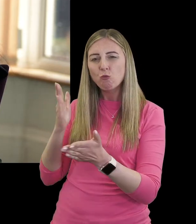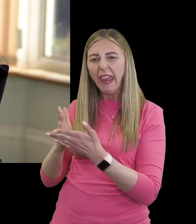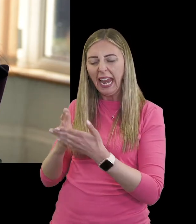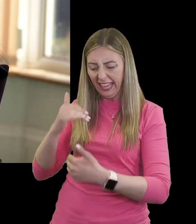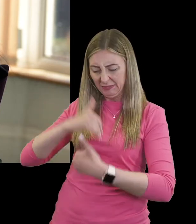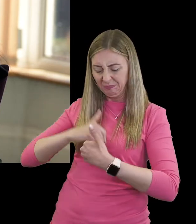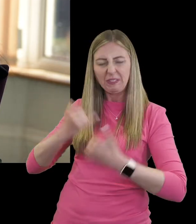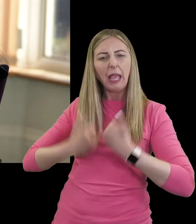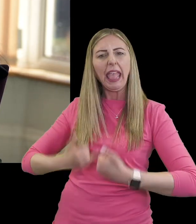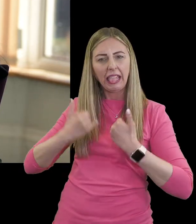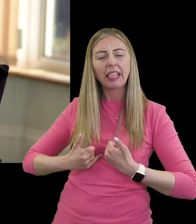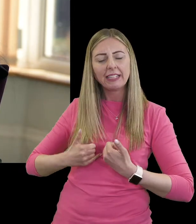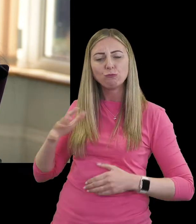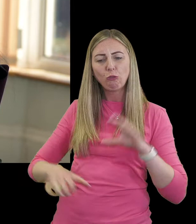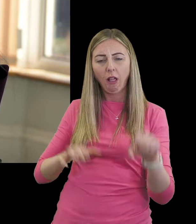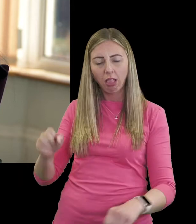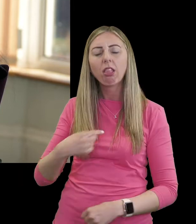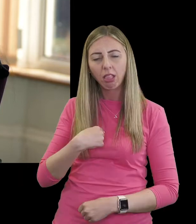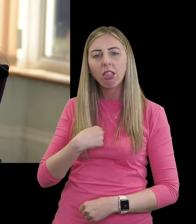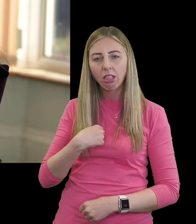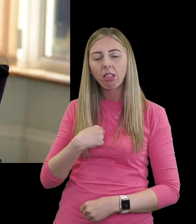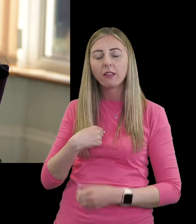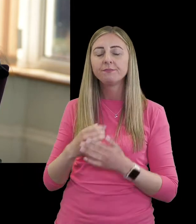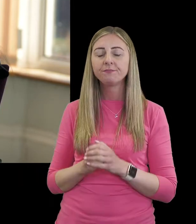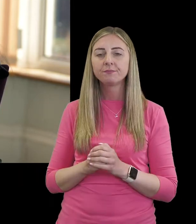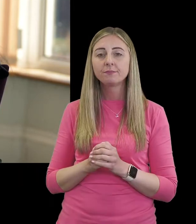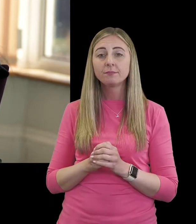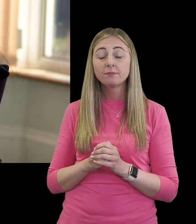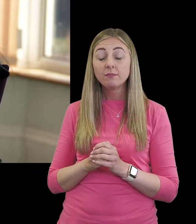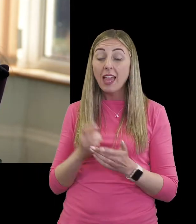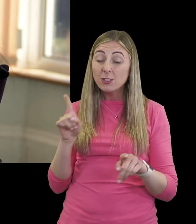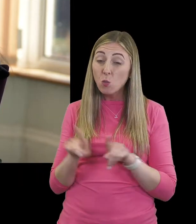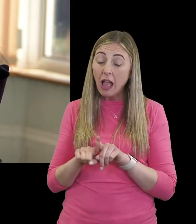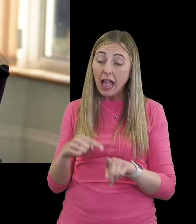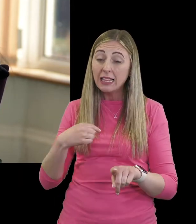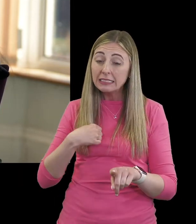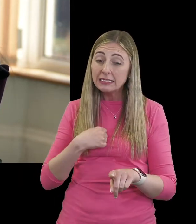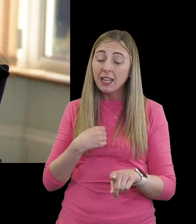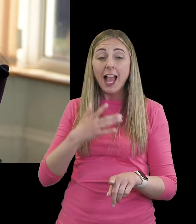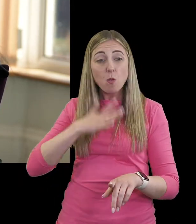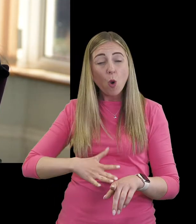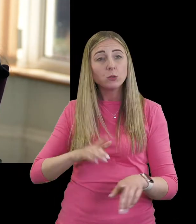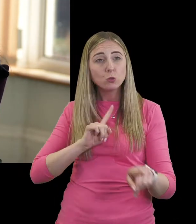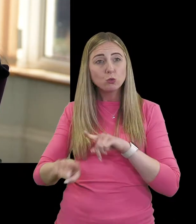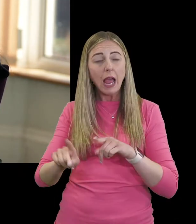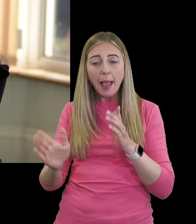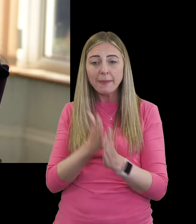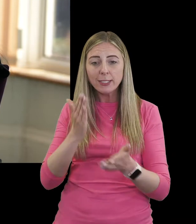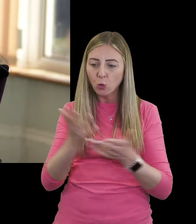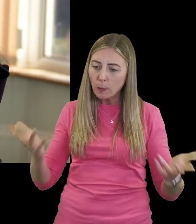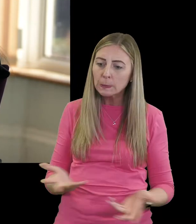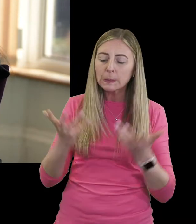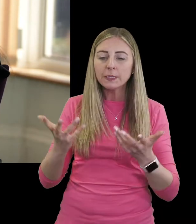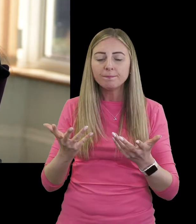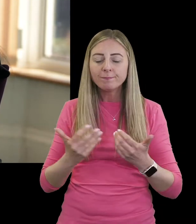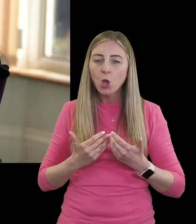think I bring the strength of wanting to be open and honest and talk about things. And that's a